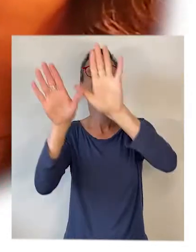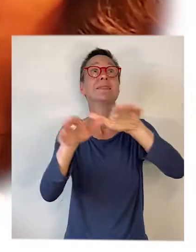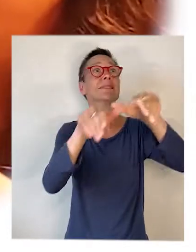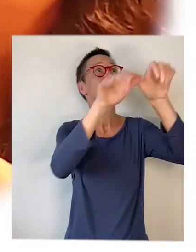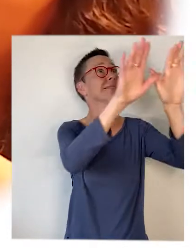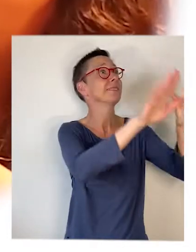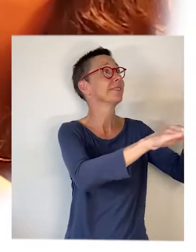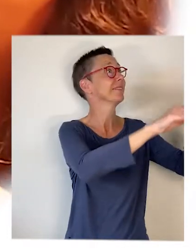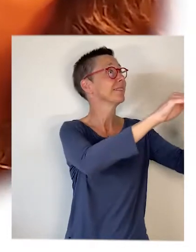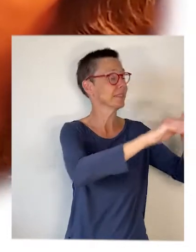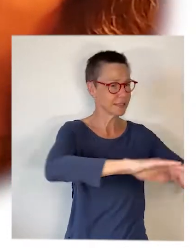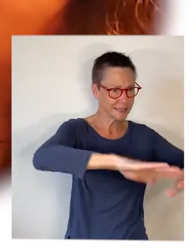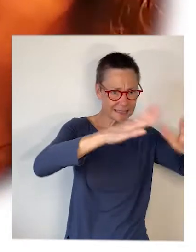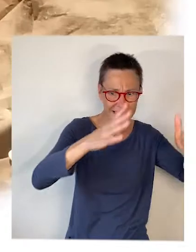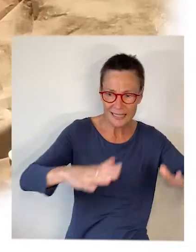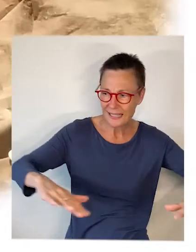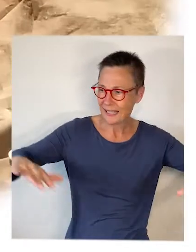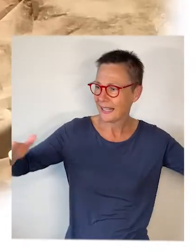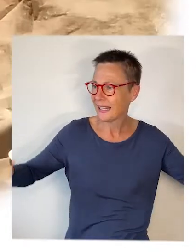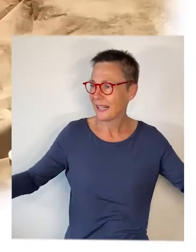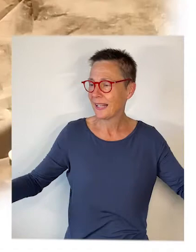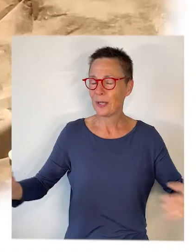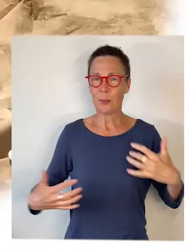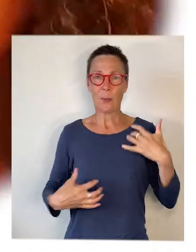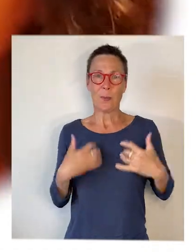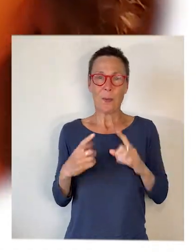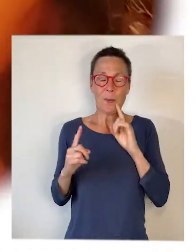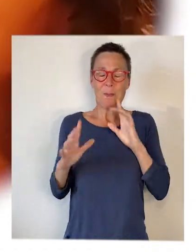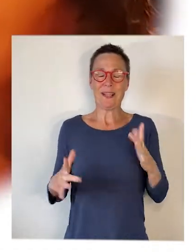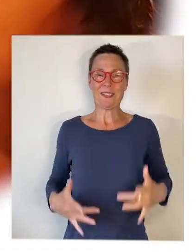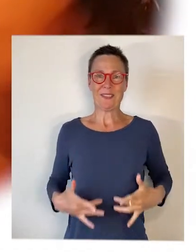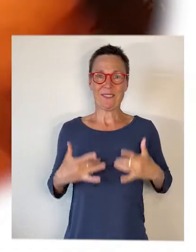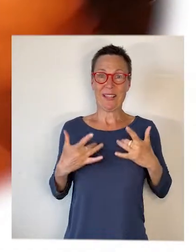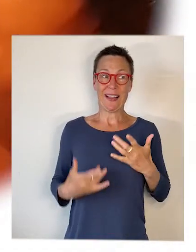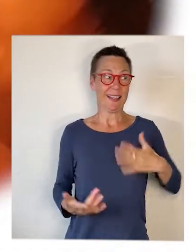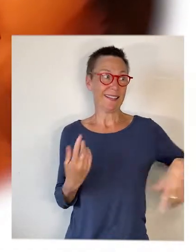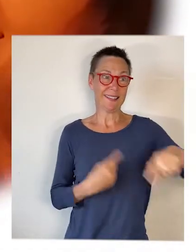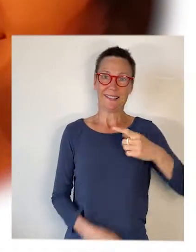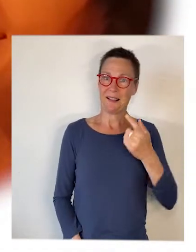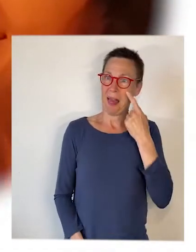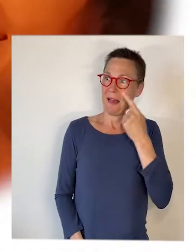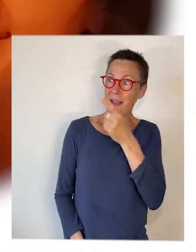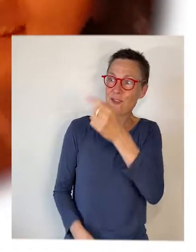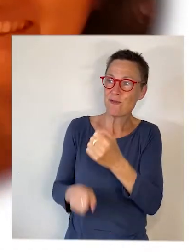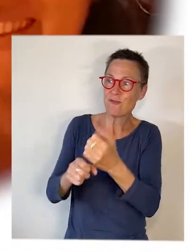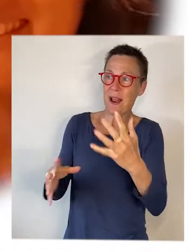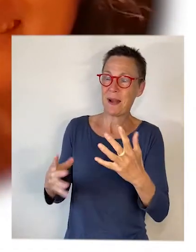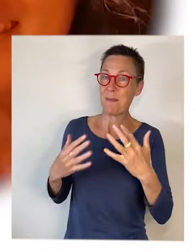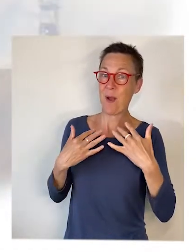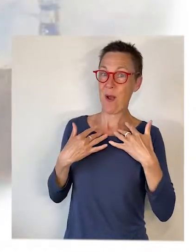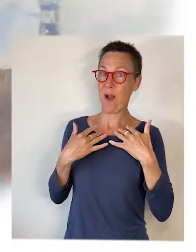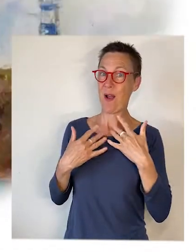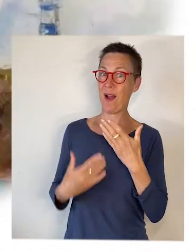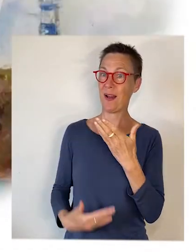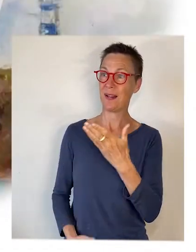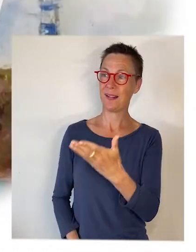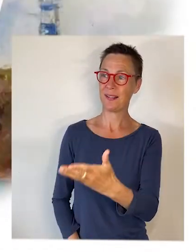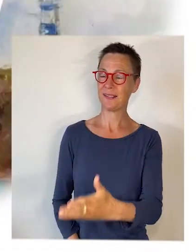the waves whirl. It's a magical feeling, we're going to see Granny Pearl.